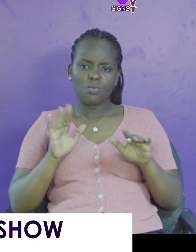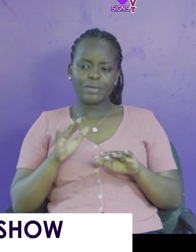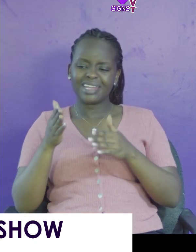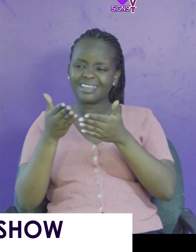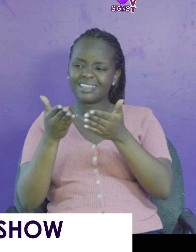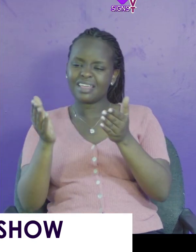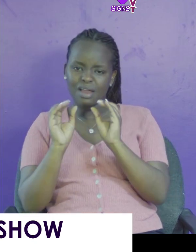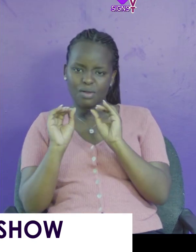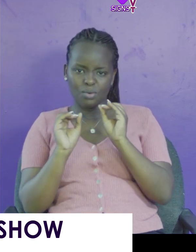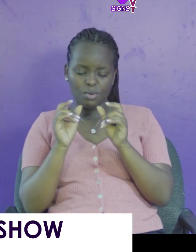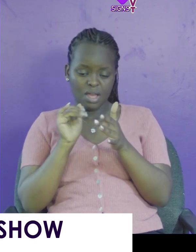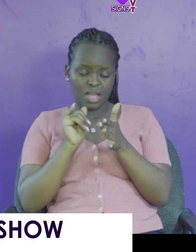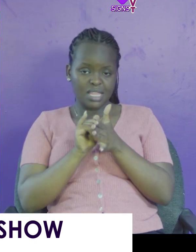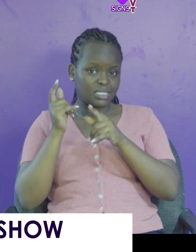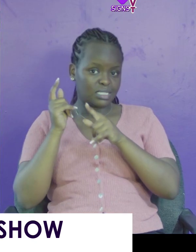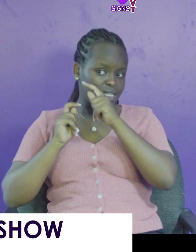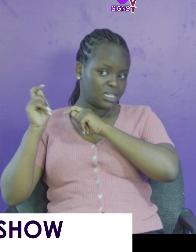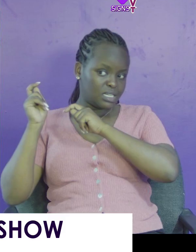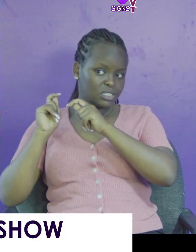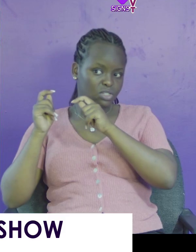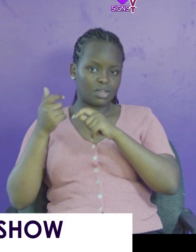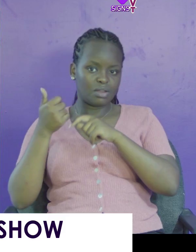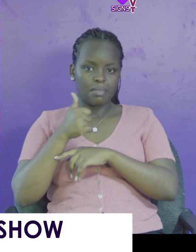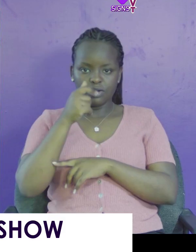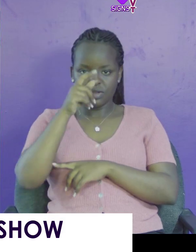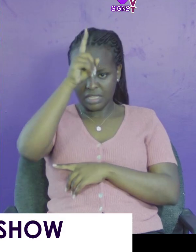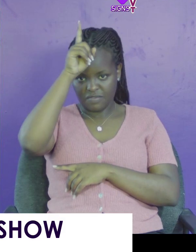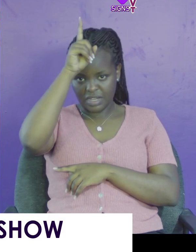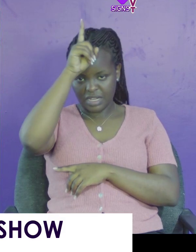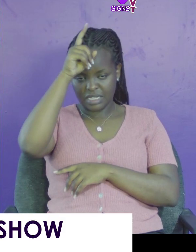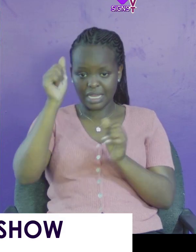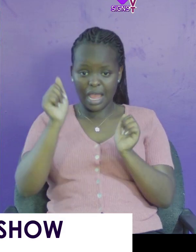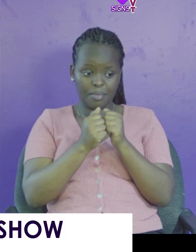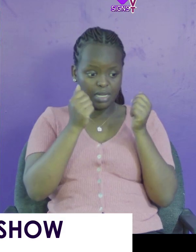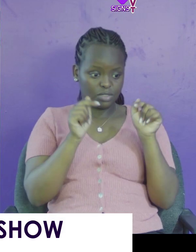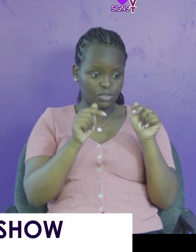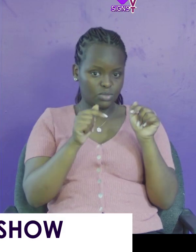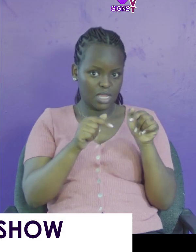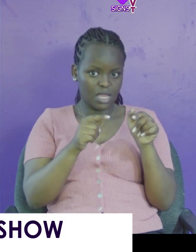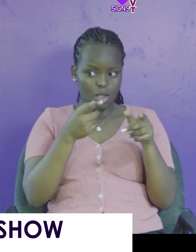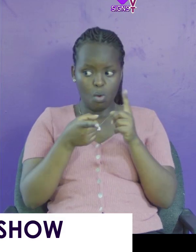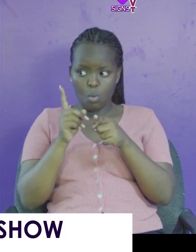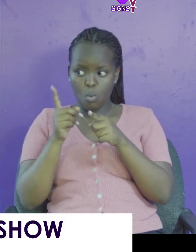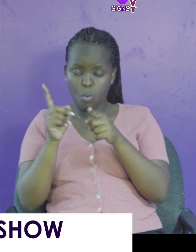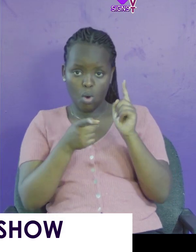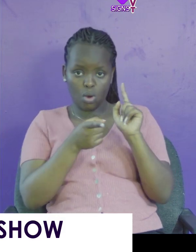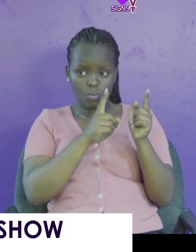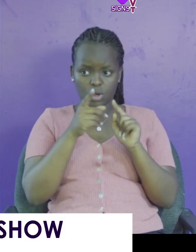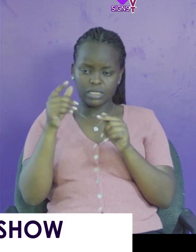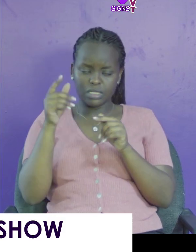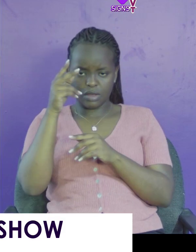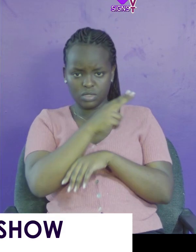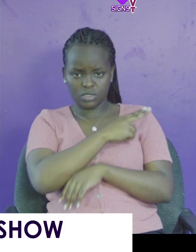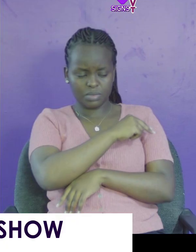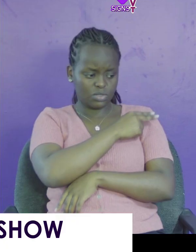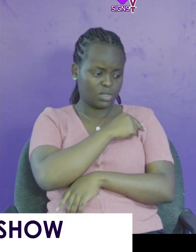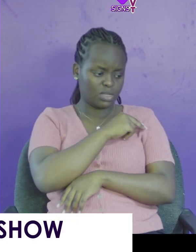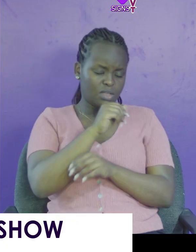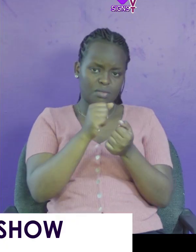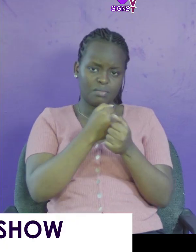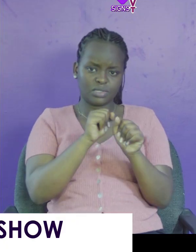that is still being practiced in the village, It's but not happening in even towns. today. Have you gone around the hospitals? It's In a the men's zone. hospitals. You know, you can't